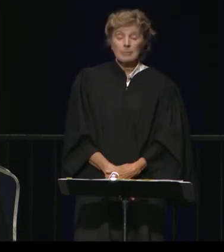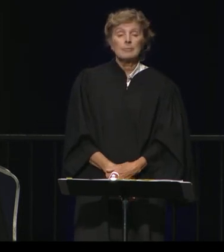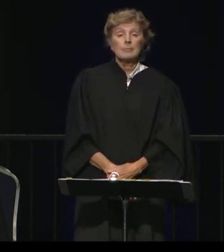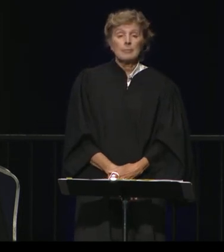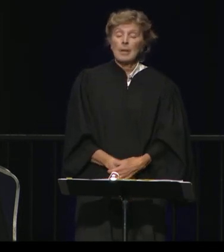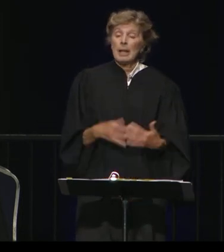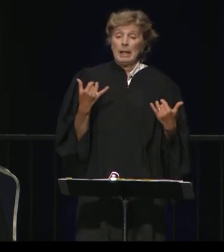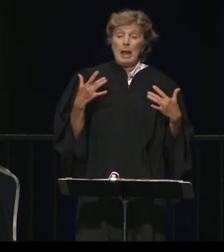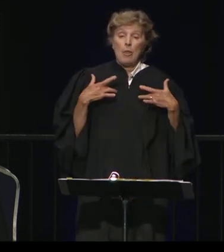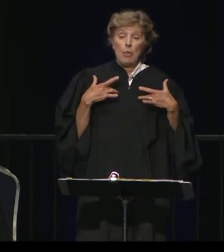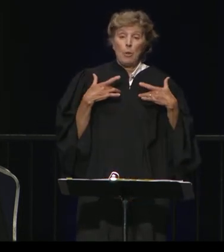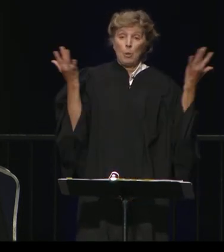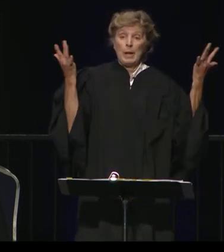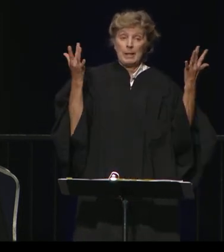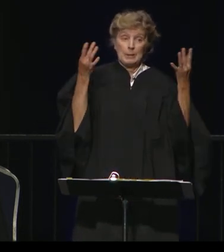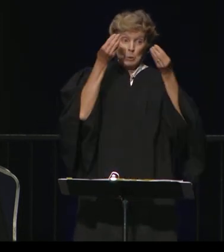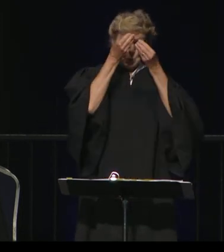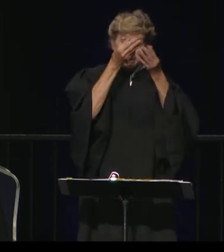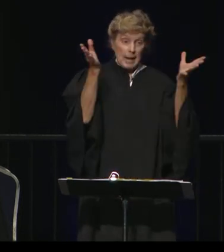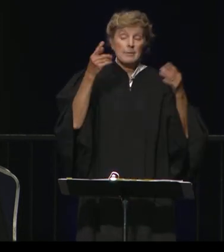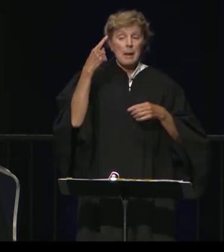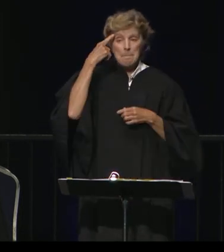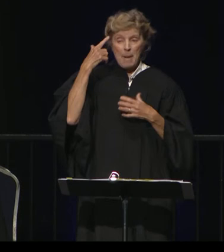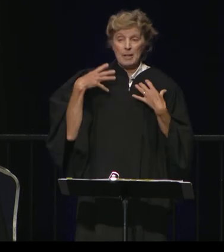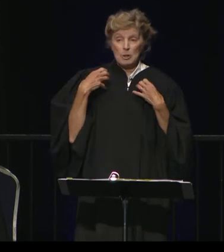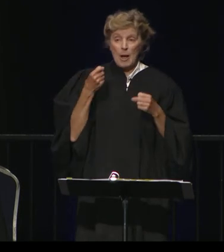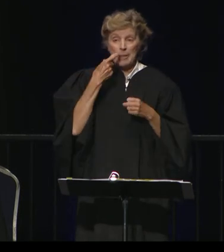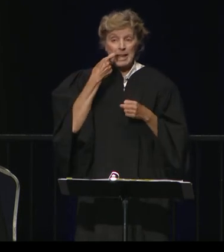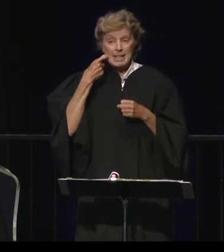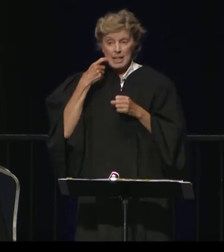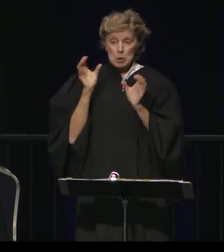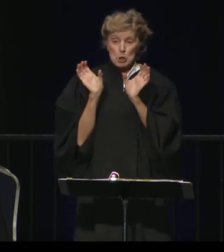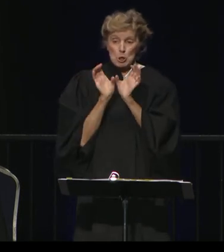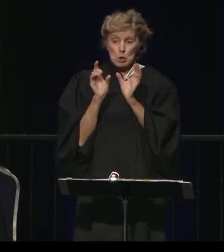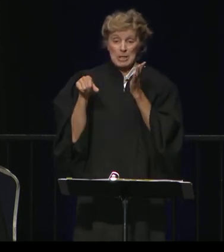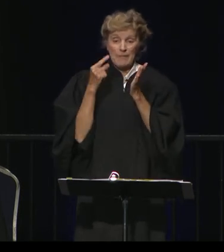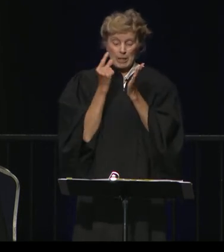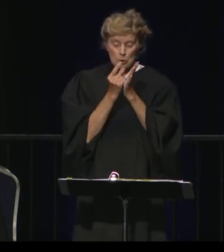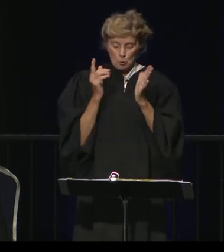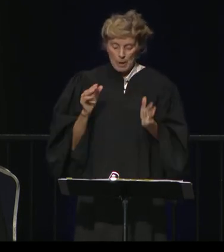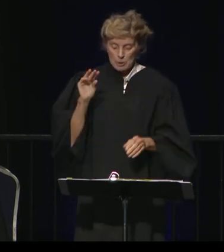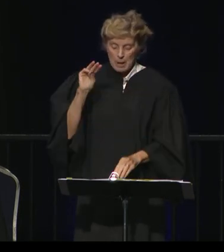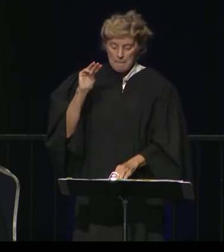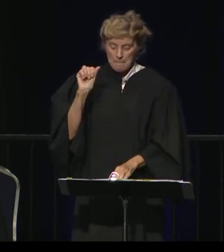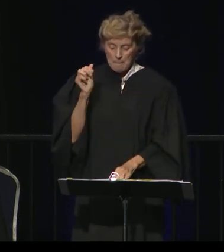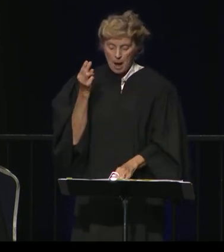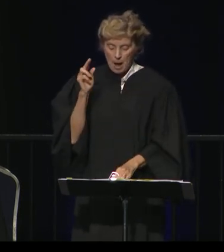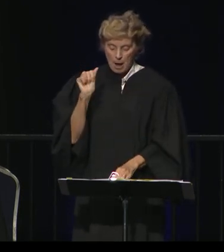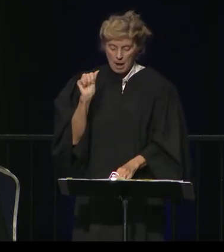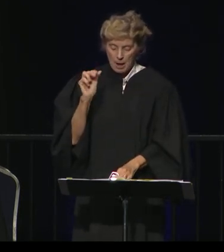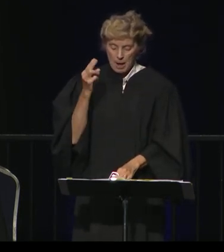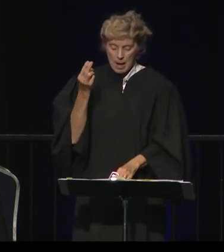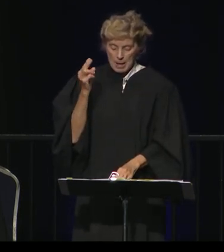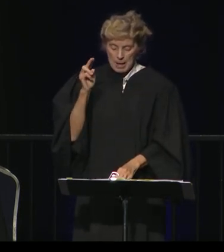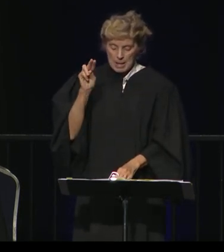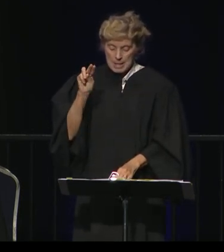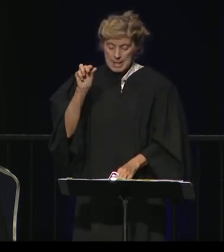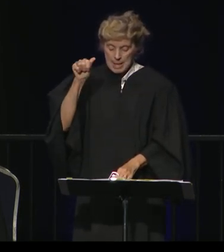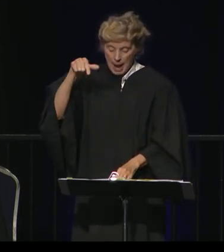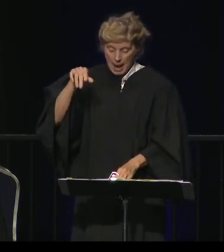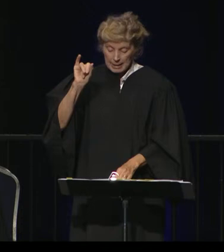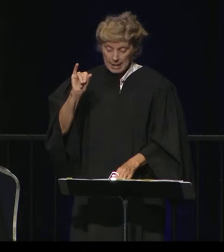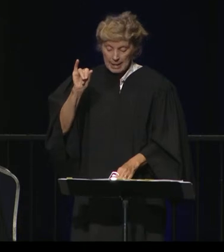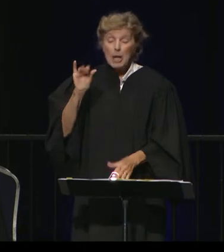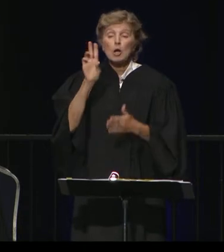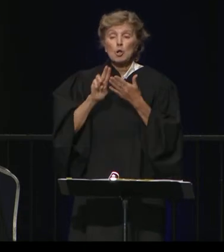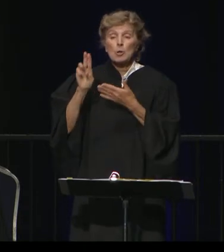I am now thrilled to announce that Mental Health and Addiction Certificate graduate Maha Naki is the university's gold